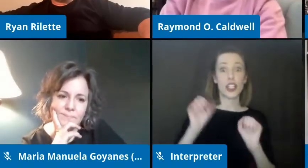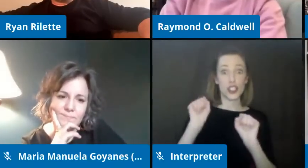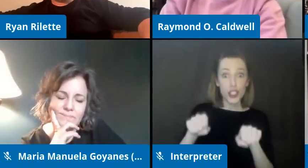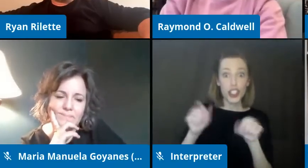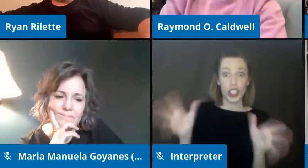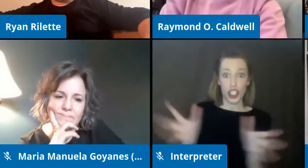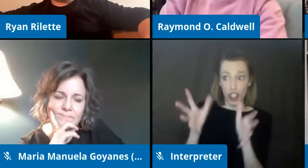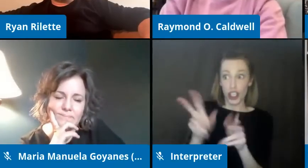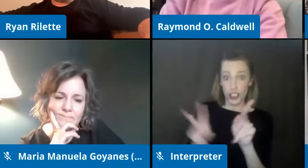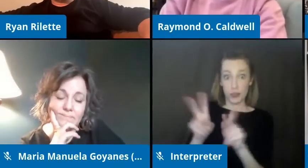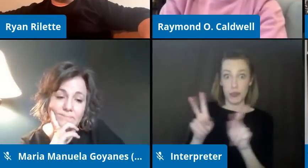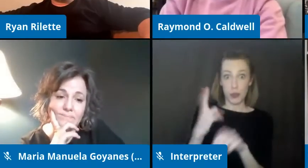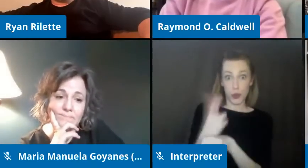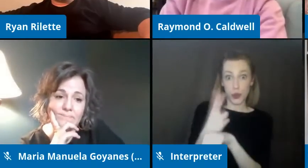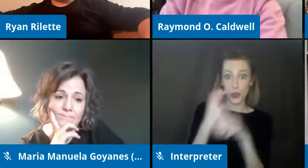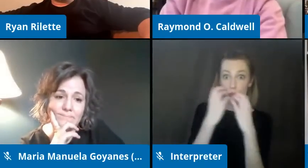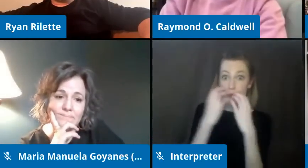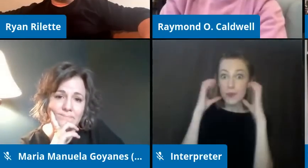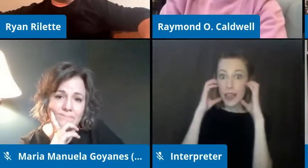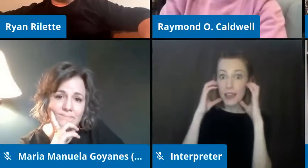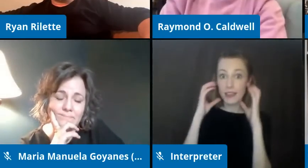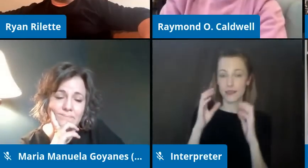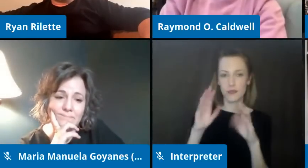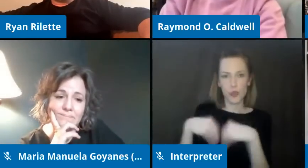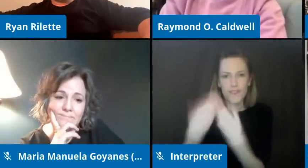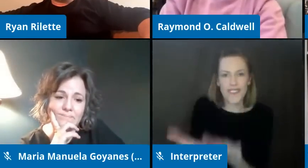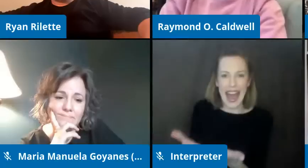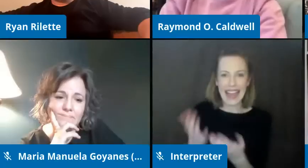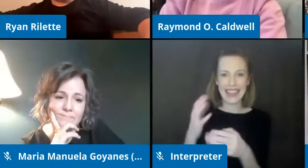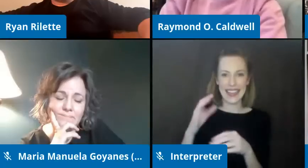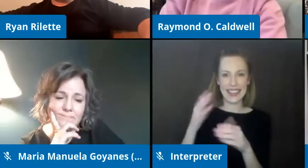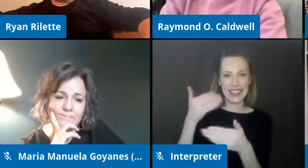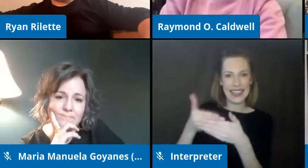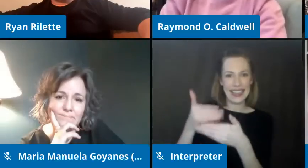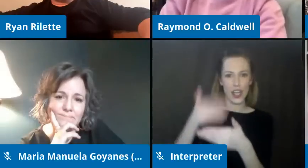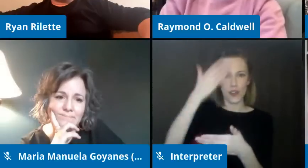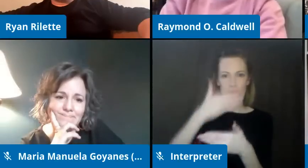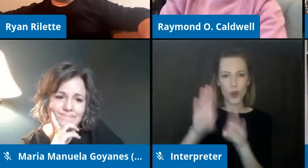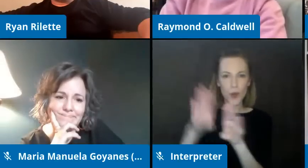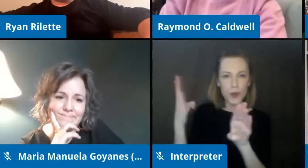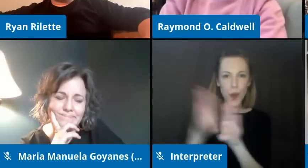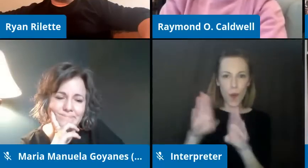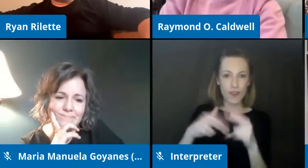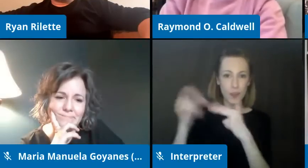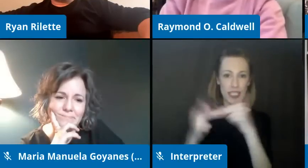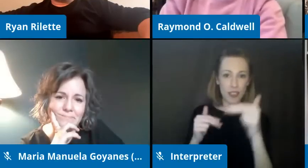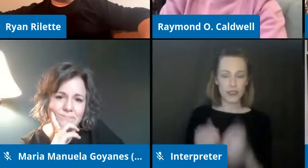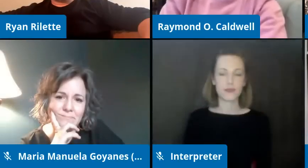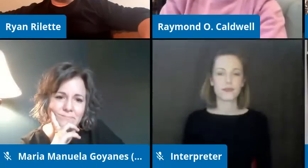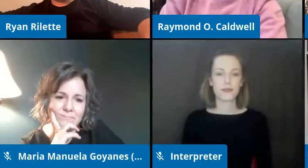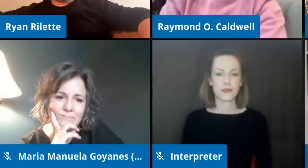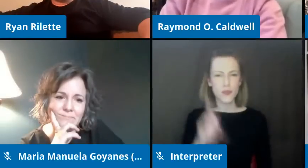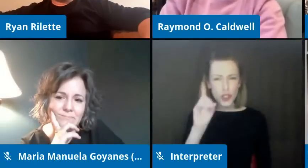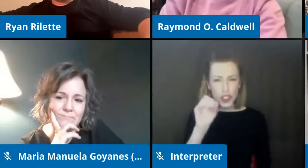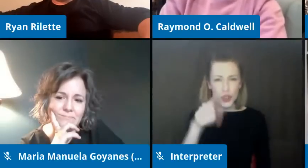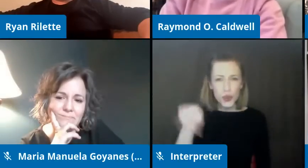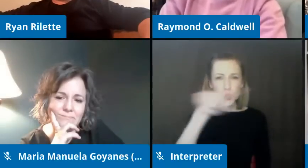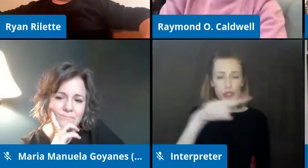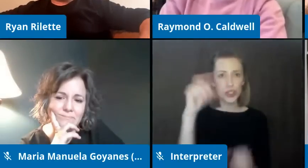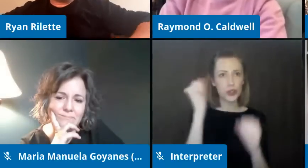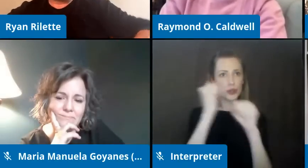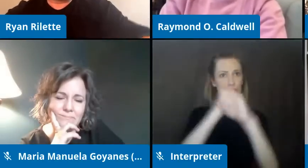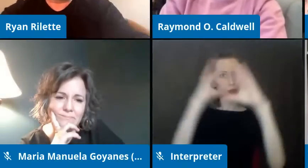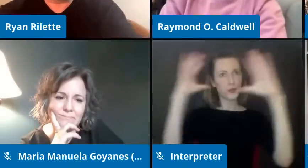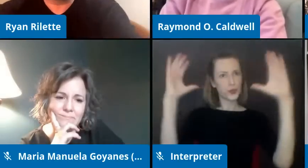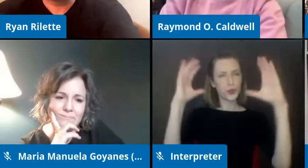entrance to the building. Is this the world that you're envisioning? I mean, are you thinking in terms of audience protection as a